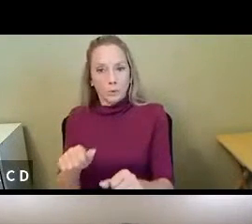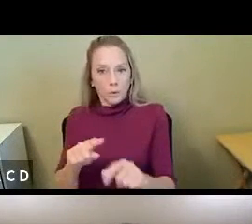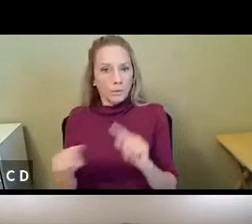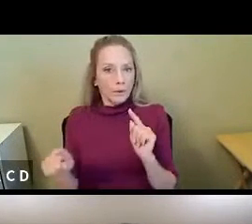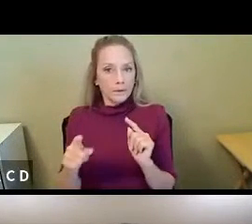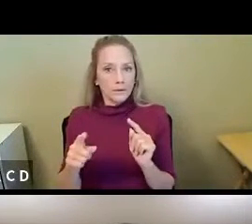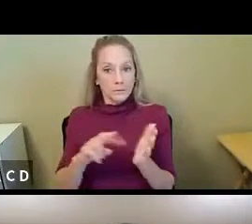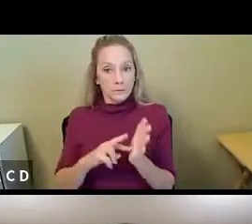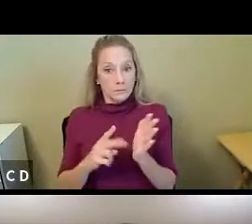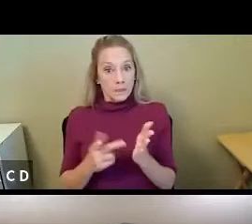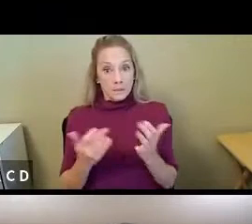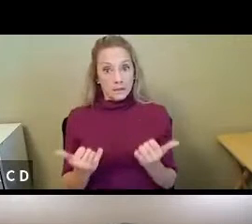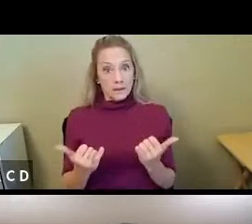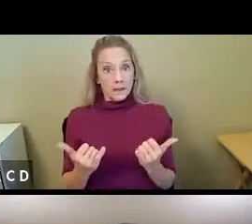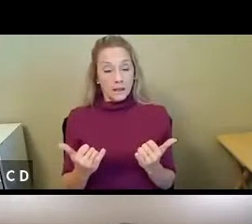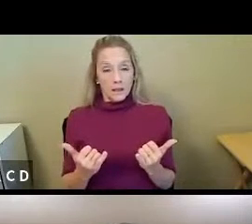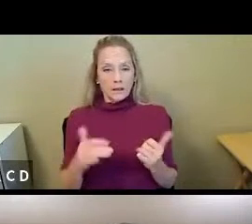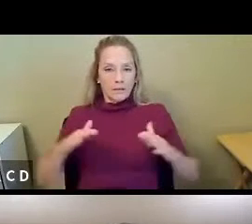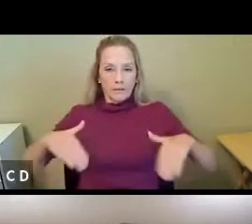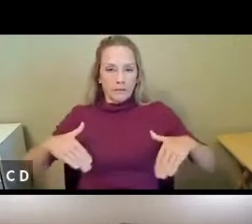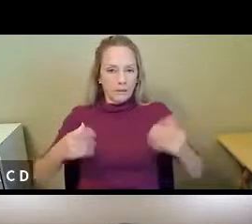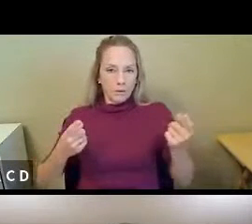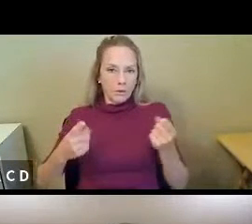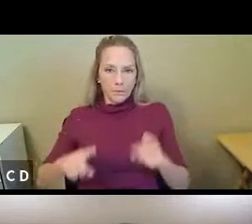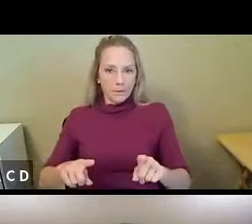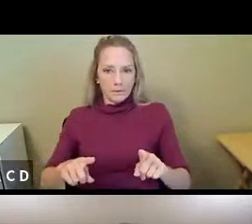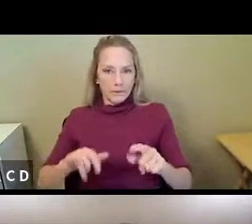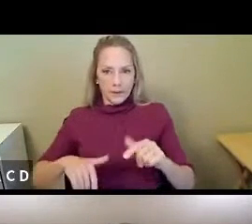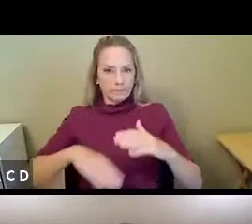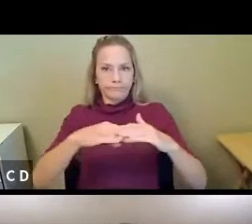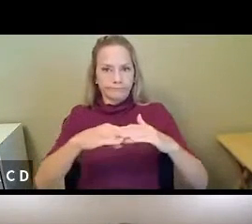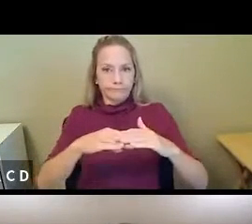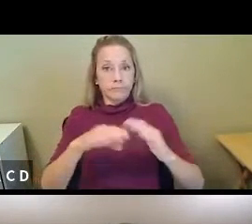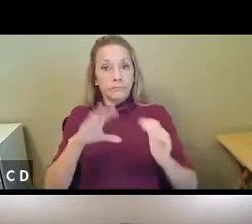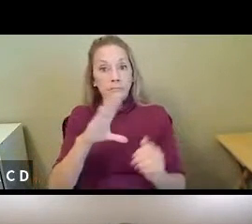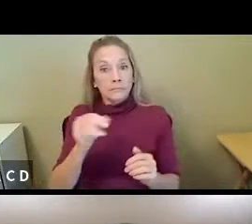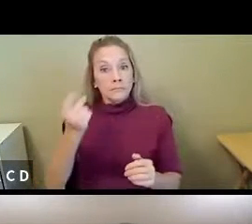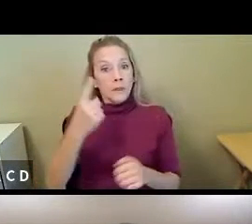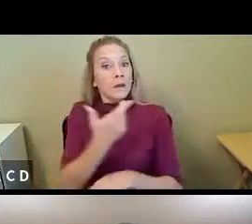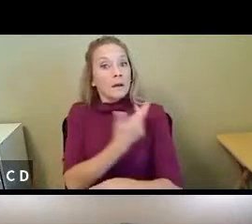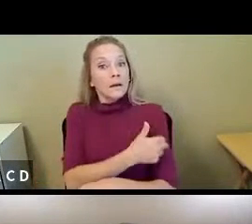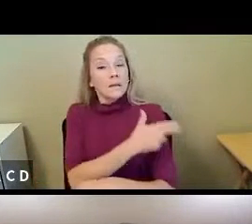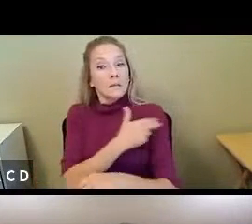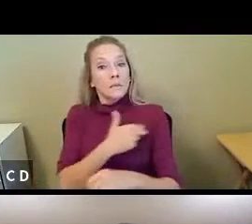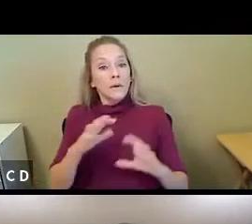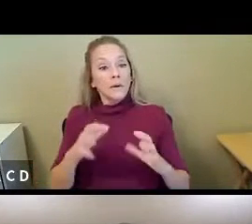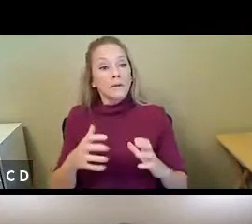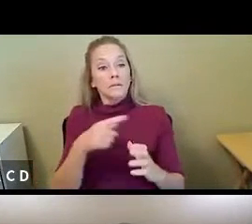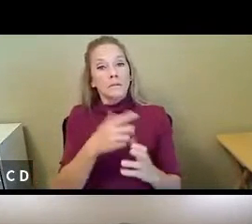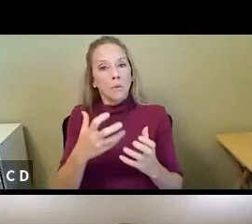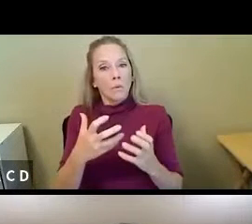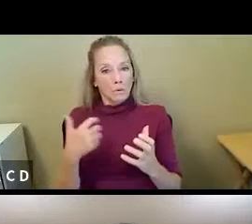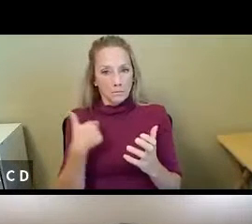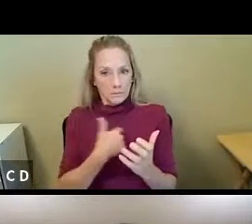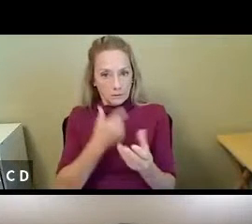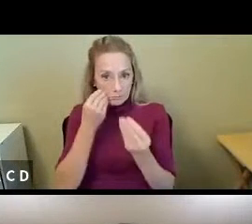of today, that has not occurred. And also on their behalf, they wanted me to emphasize